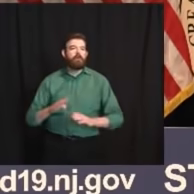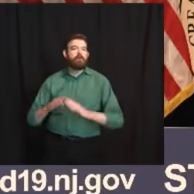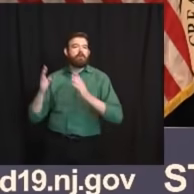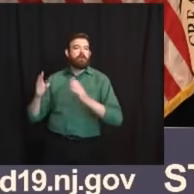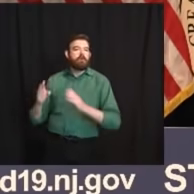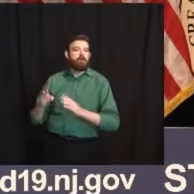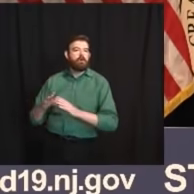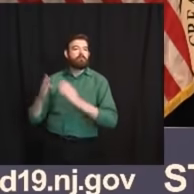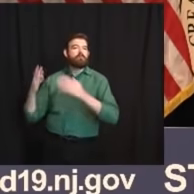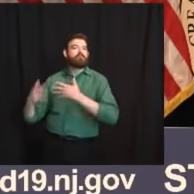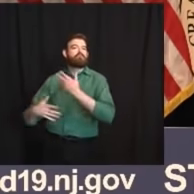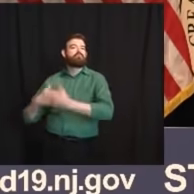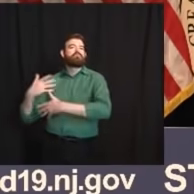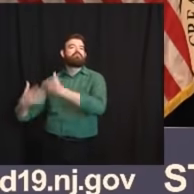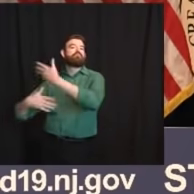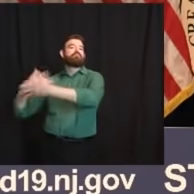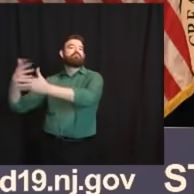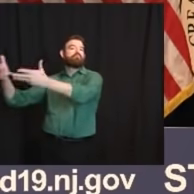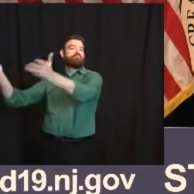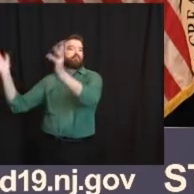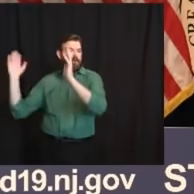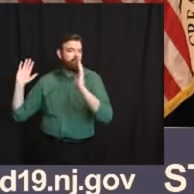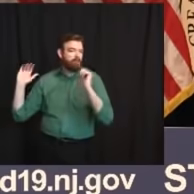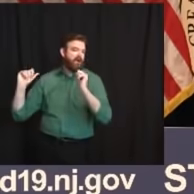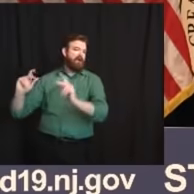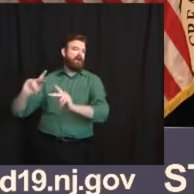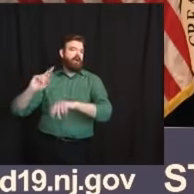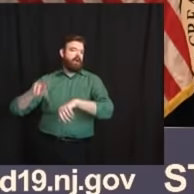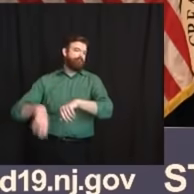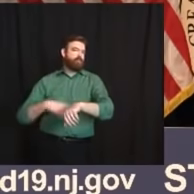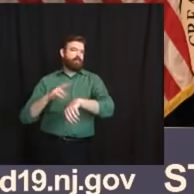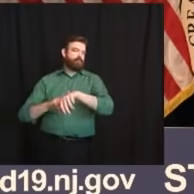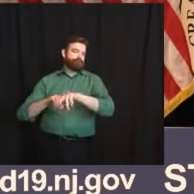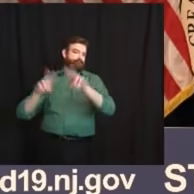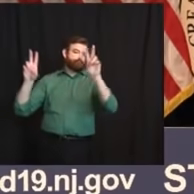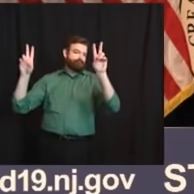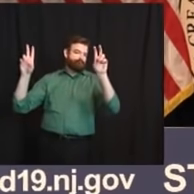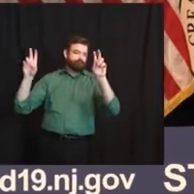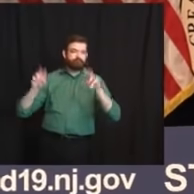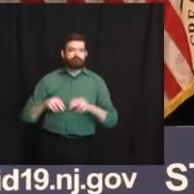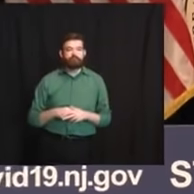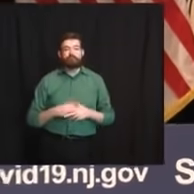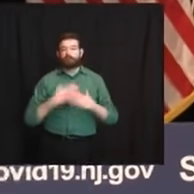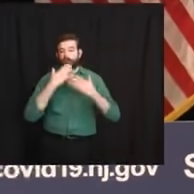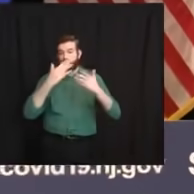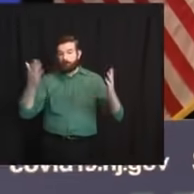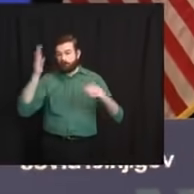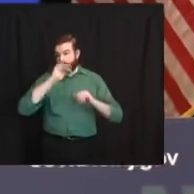can get back to some sort of a new normal. Thank you all. God bless you all.